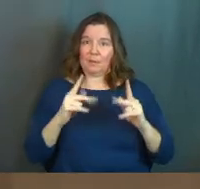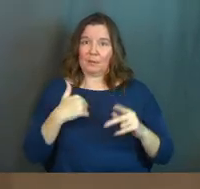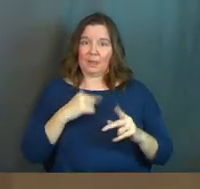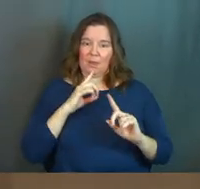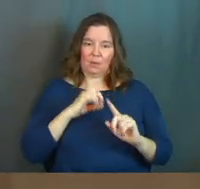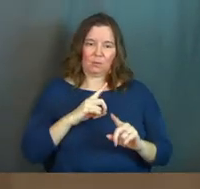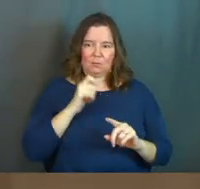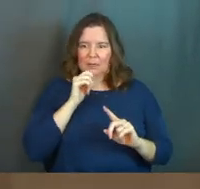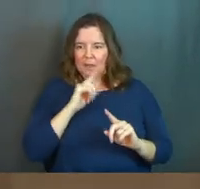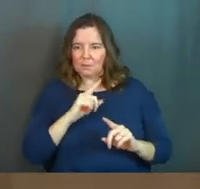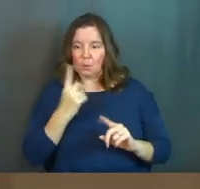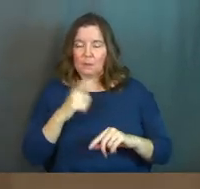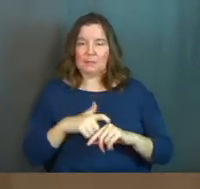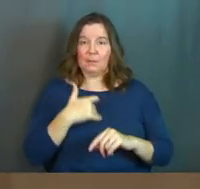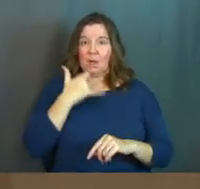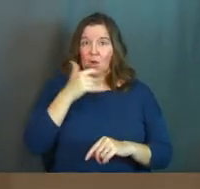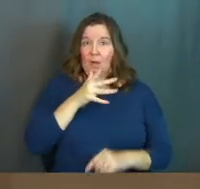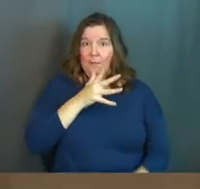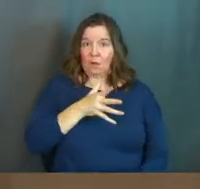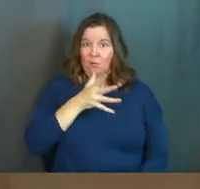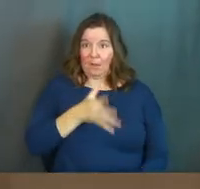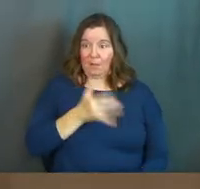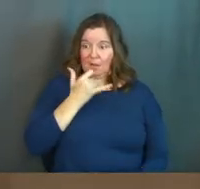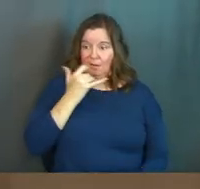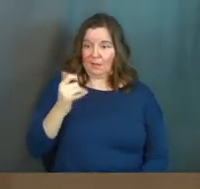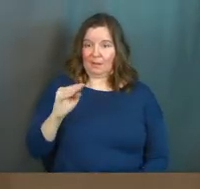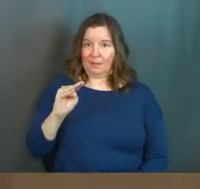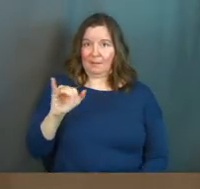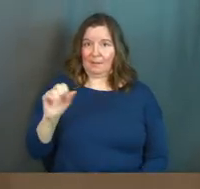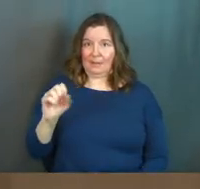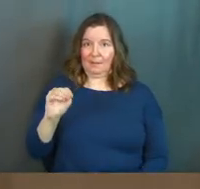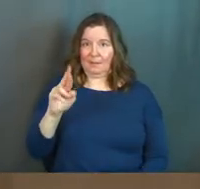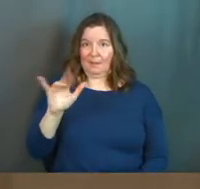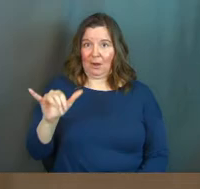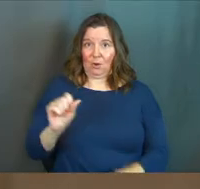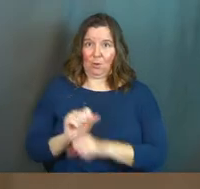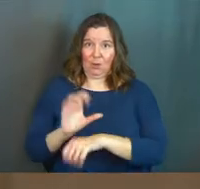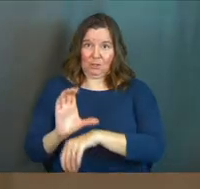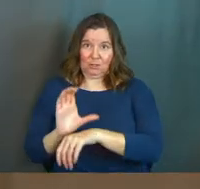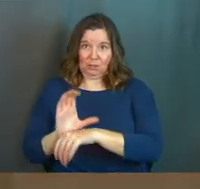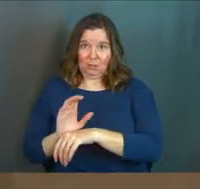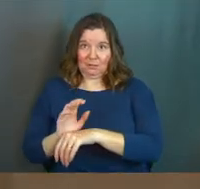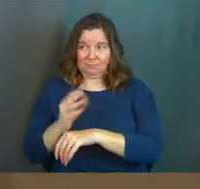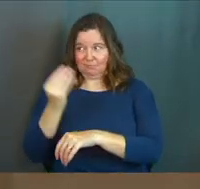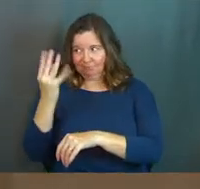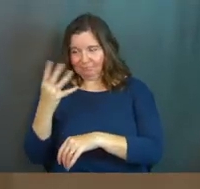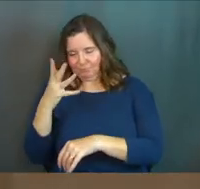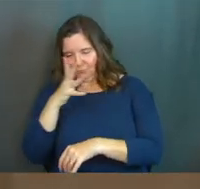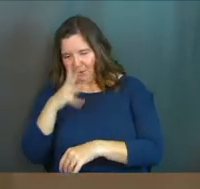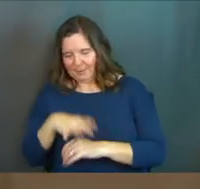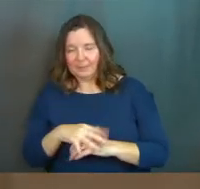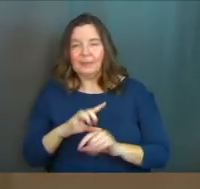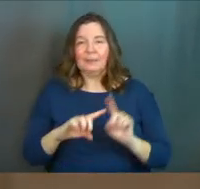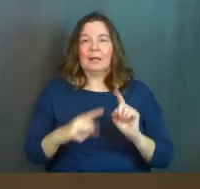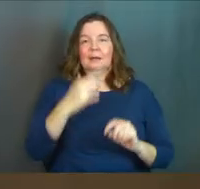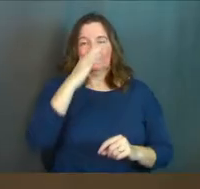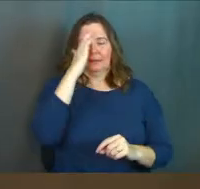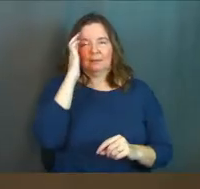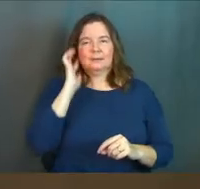and they wouldn't answer. And then one time I called my grandma, Miss Mary, who used to work at the church, by the way, shout out grandma.